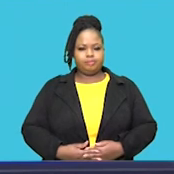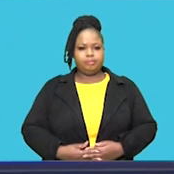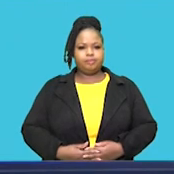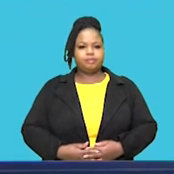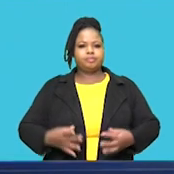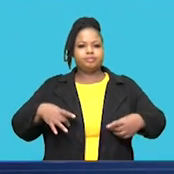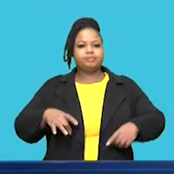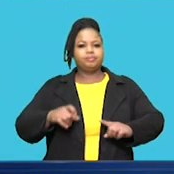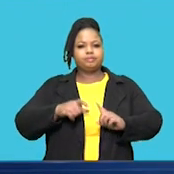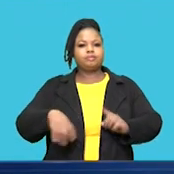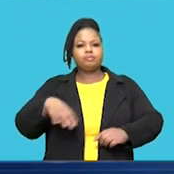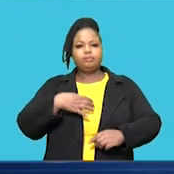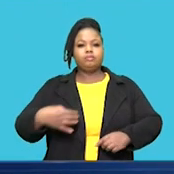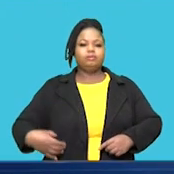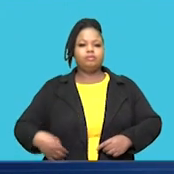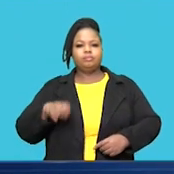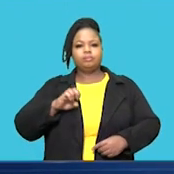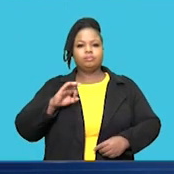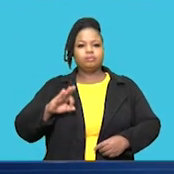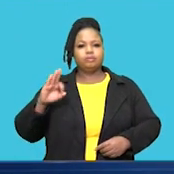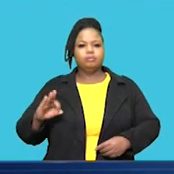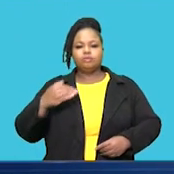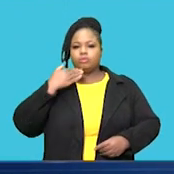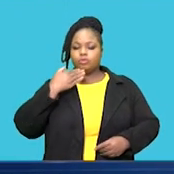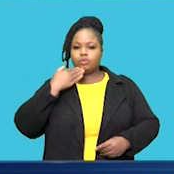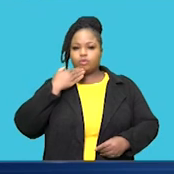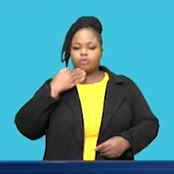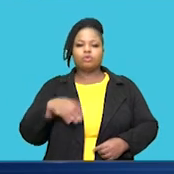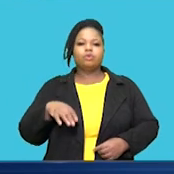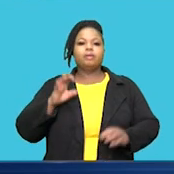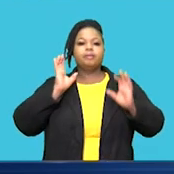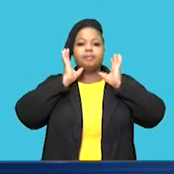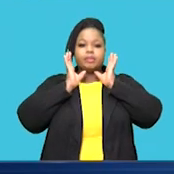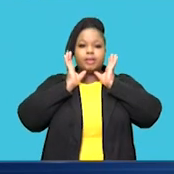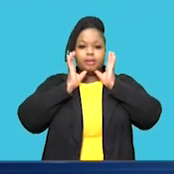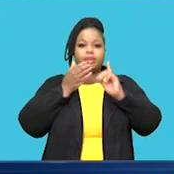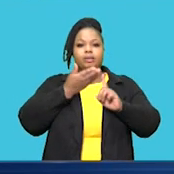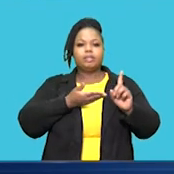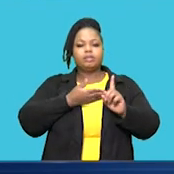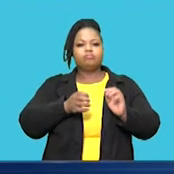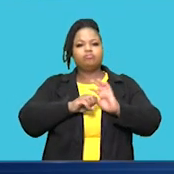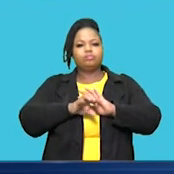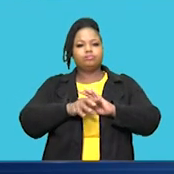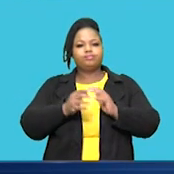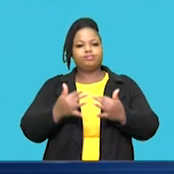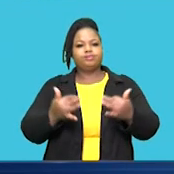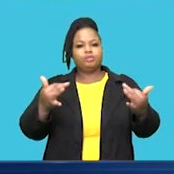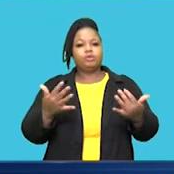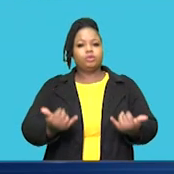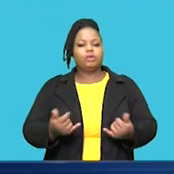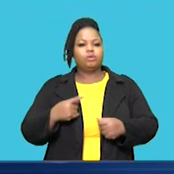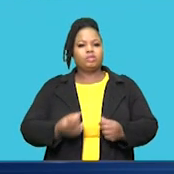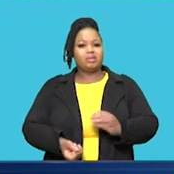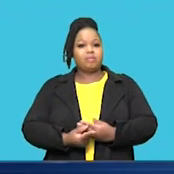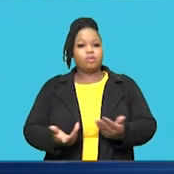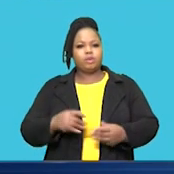Modulasetulo wa mokgwa wa sepolotiki wa Economic Freedom Fighters e leng Julius Malema o bile le tema ya dipuisano le maloko a metšha ya ditaba tshebetsong e neng